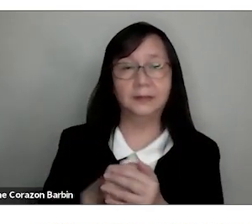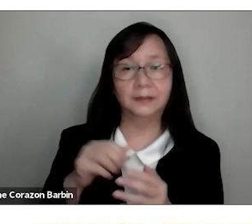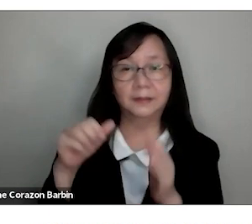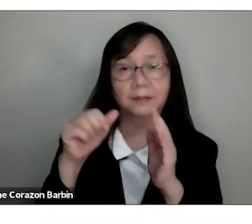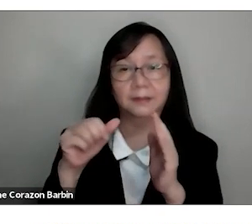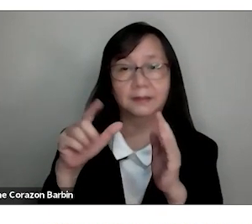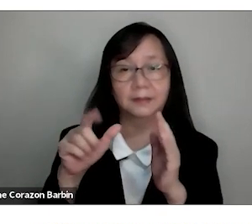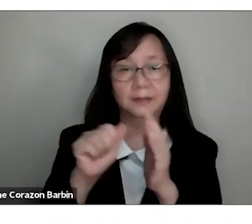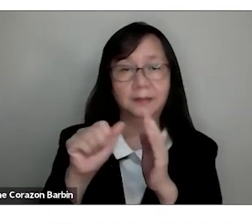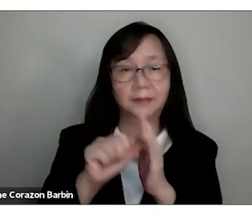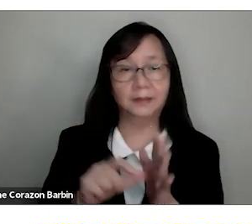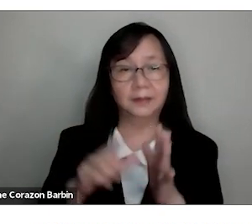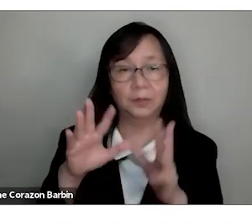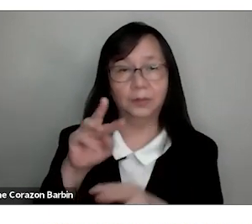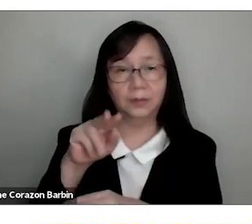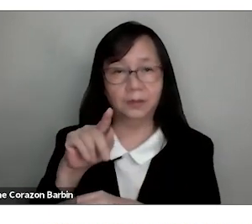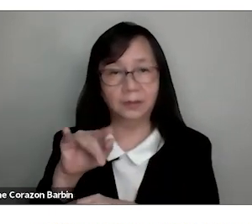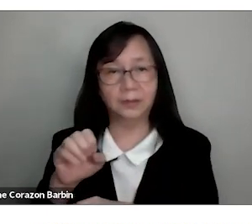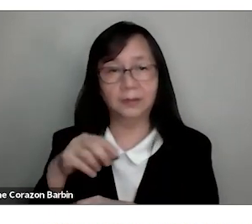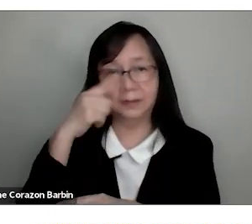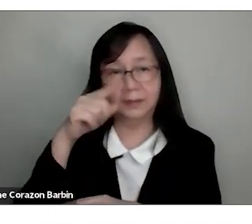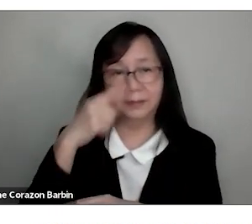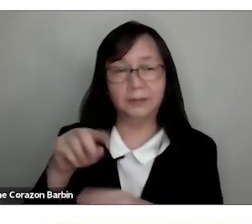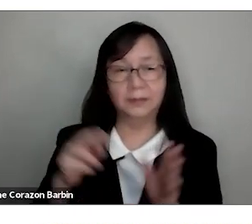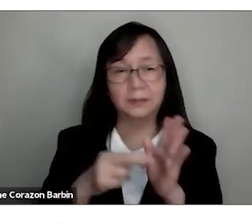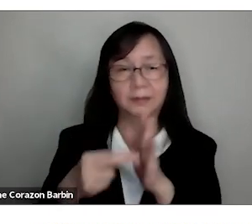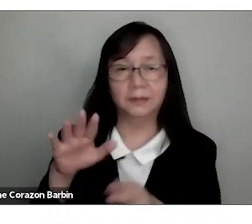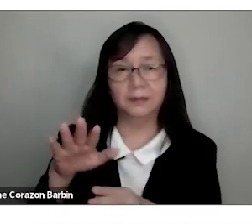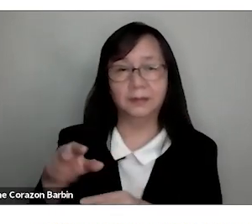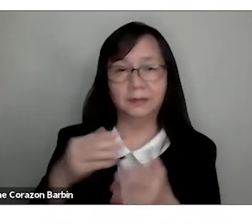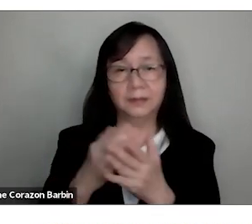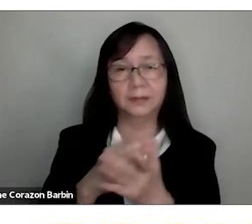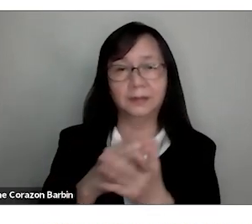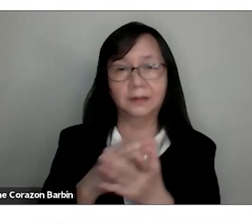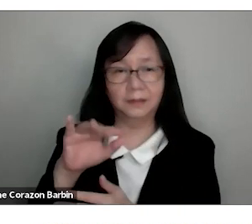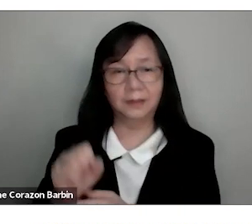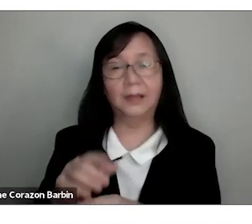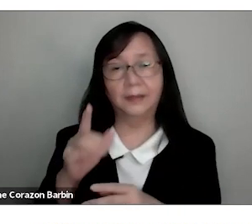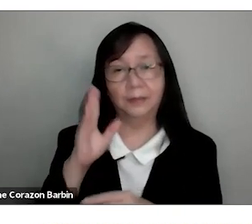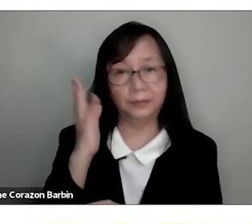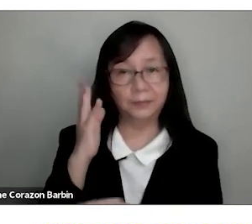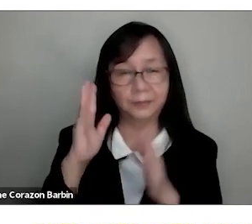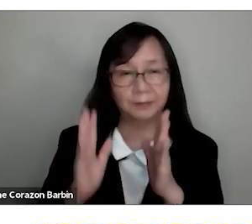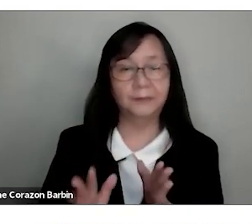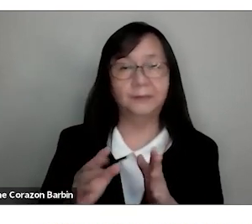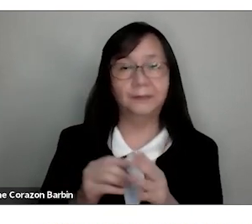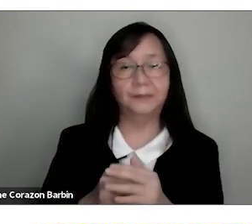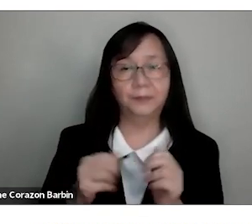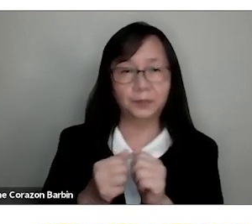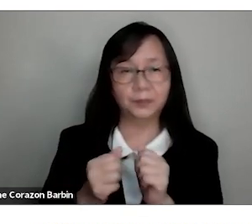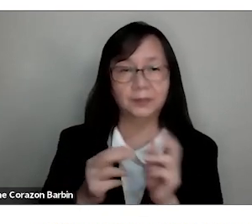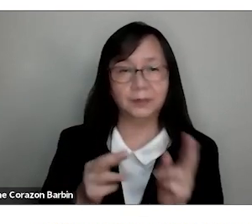Chai, Thailand's representative of Children's Rights to ACWC, served as one of the speakers along with the representatives of